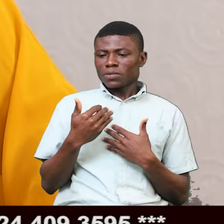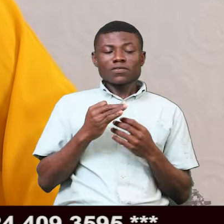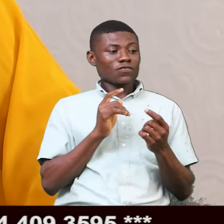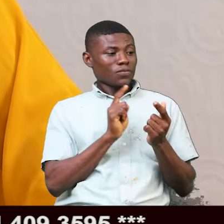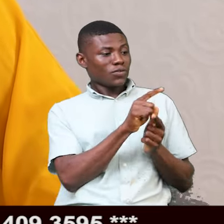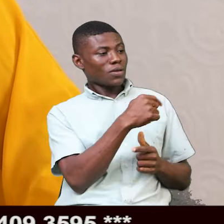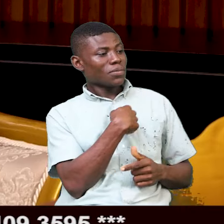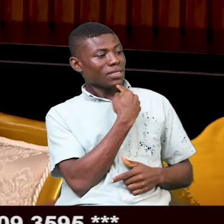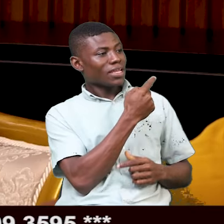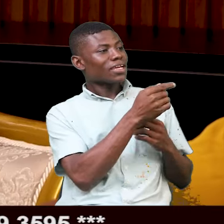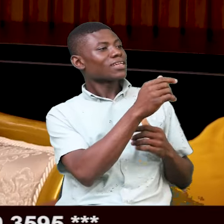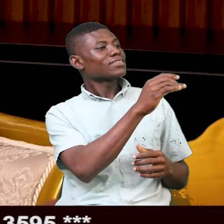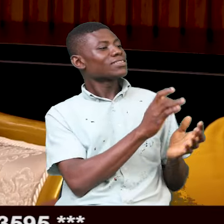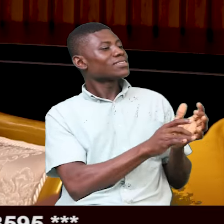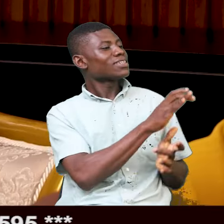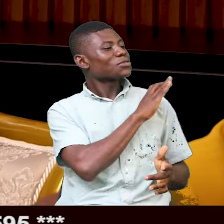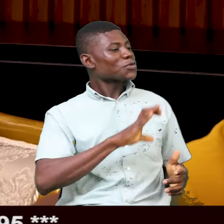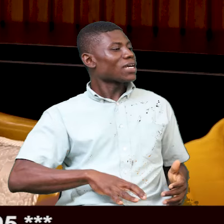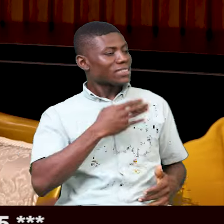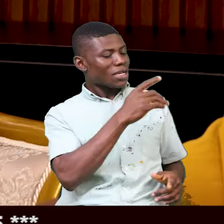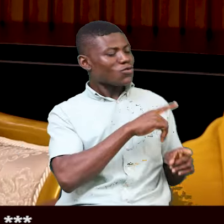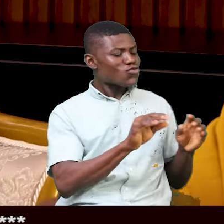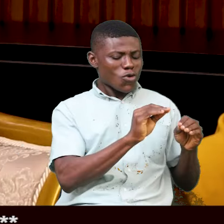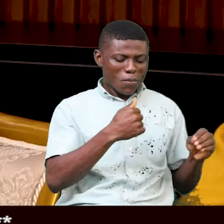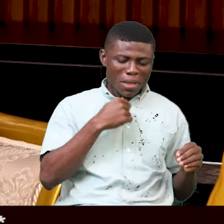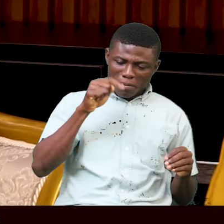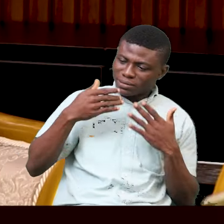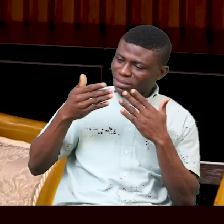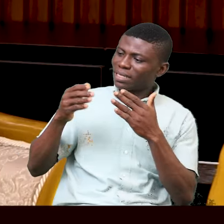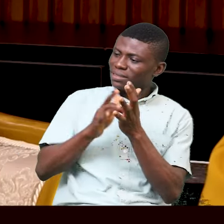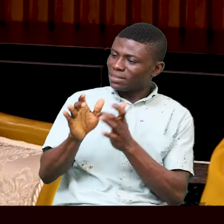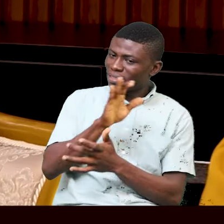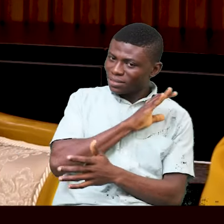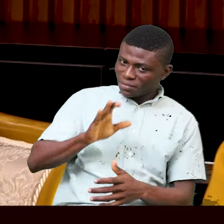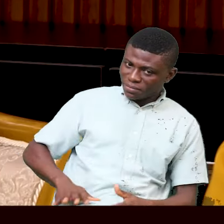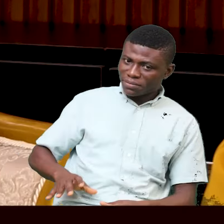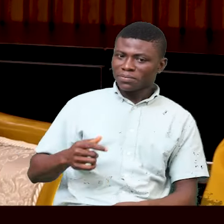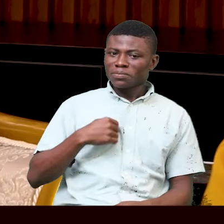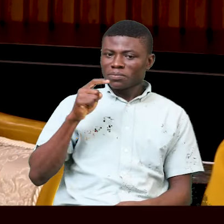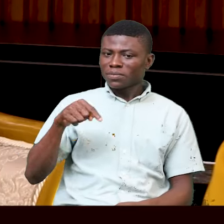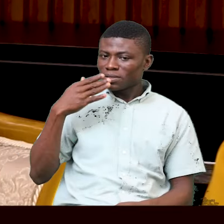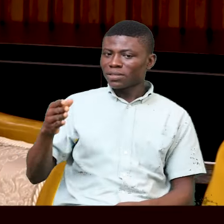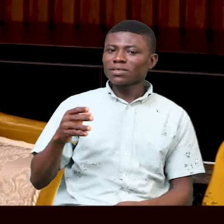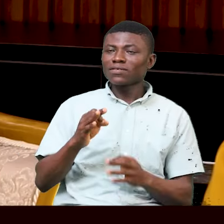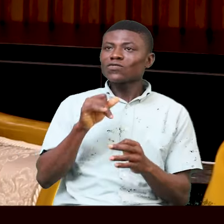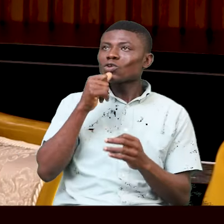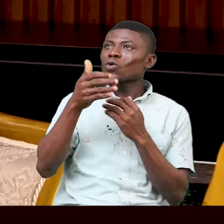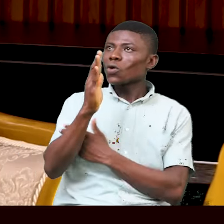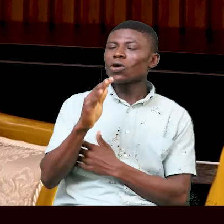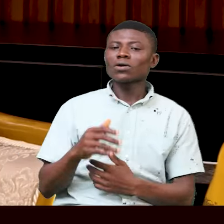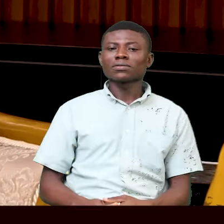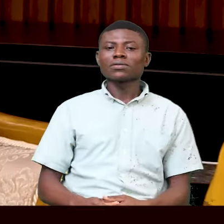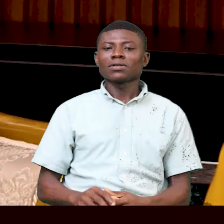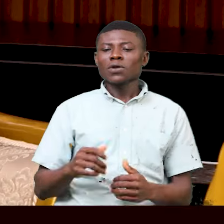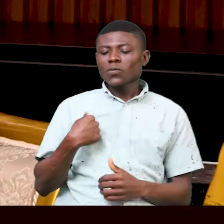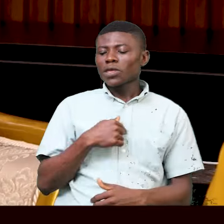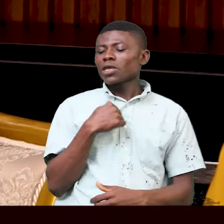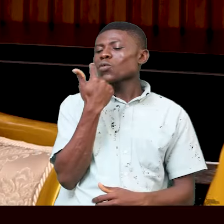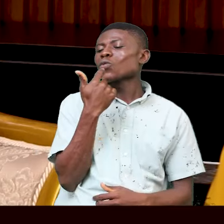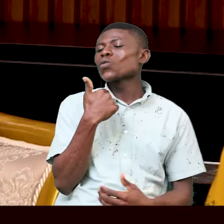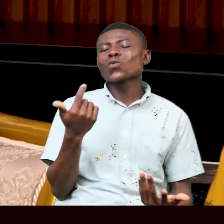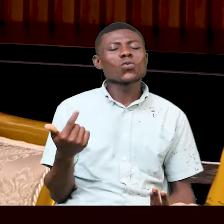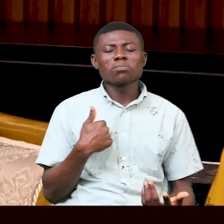jo sa Christ dasi o. Ah, me mom na wo se me da Christ ase. Ampa. Me mo sa ni ma dala shi. Ase nye wura dia. Na kan